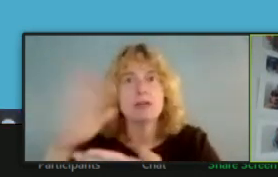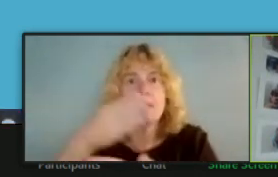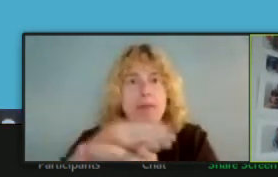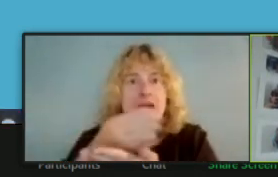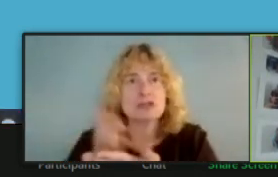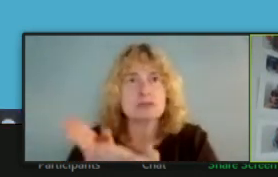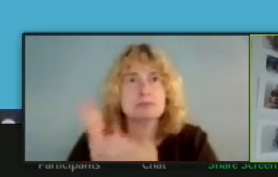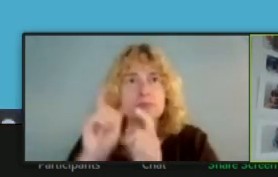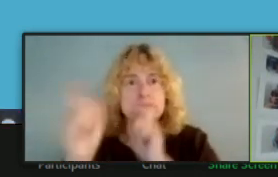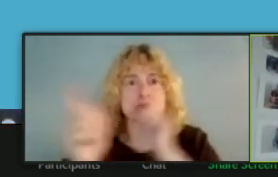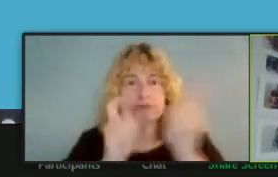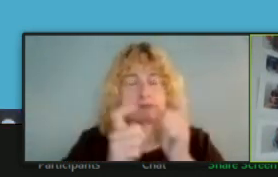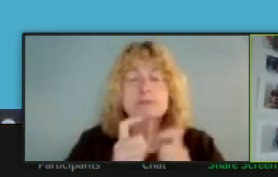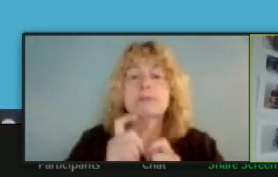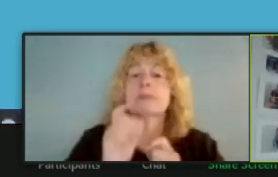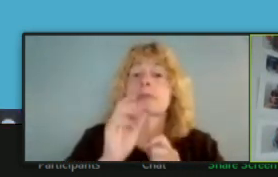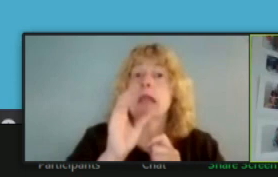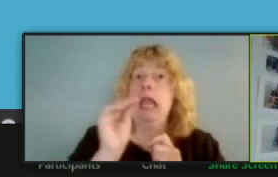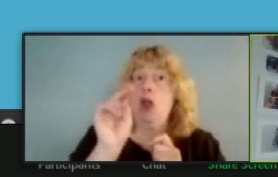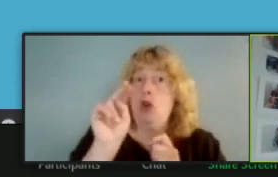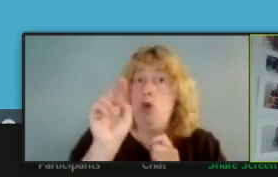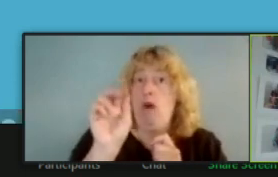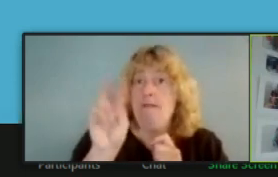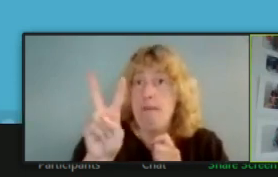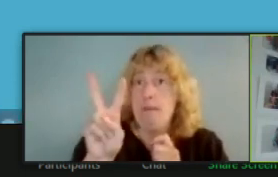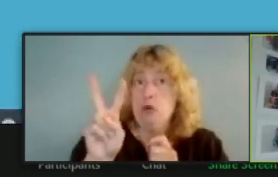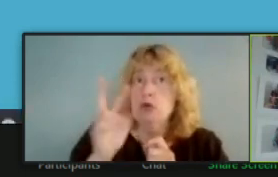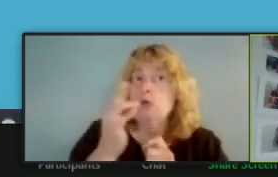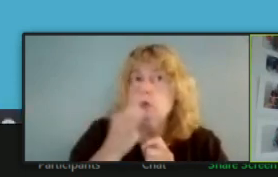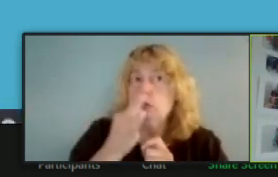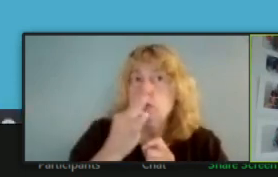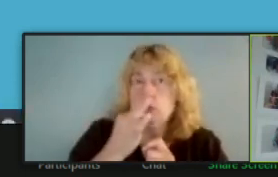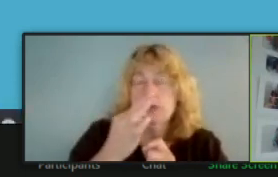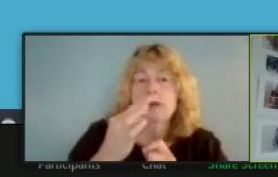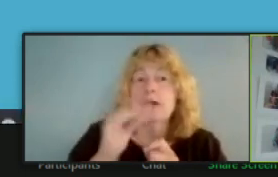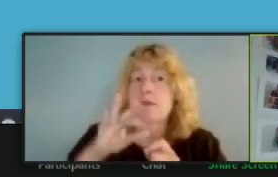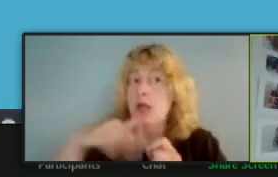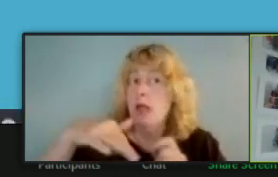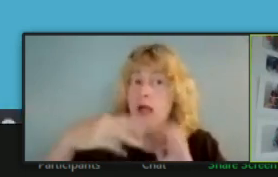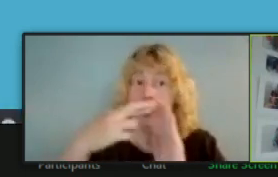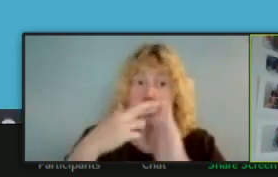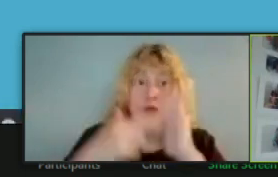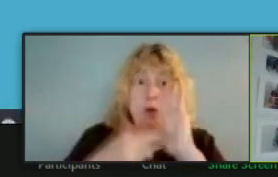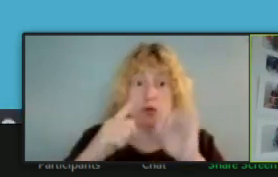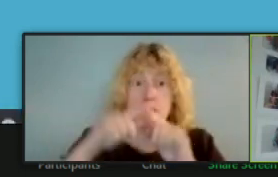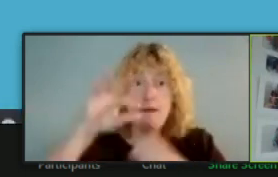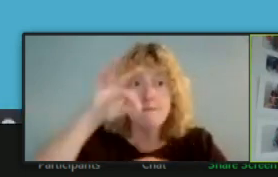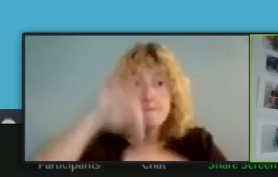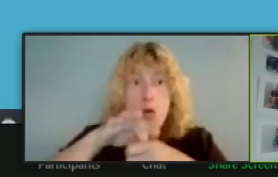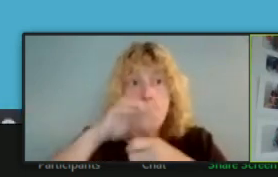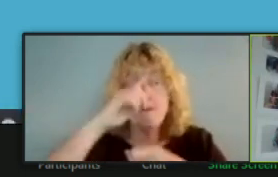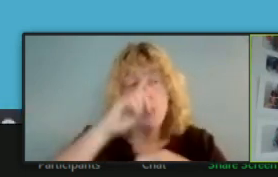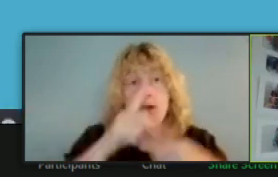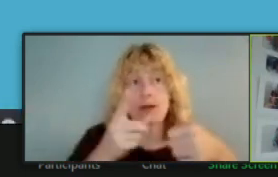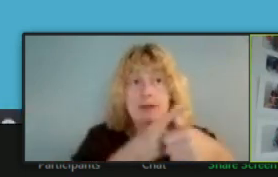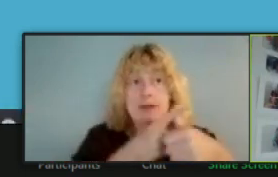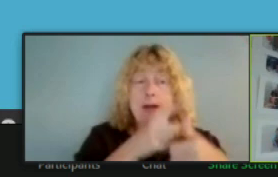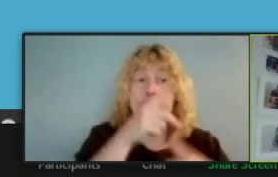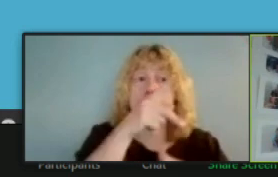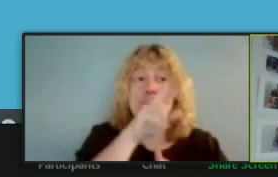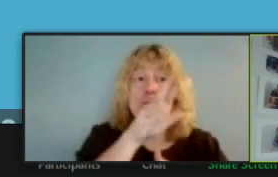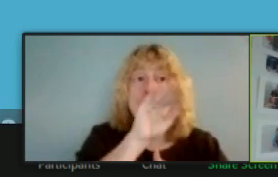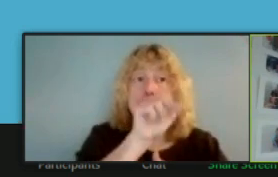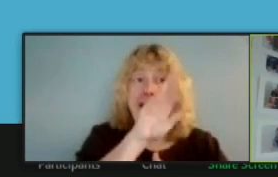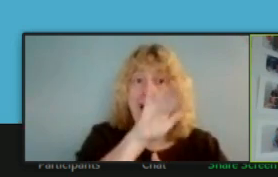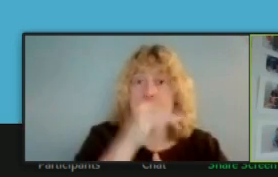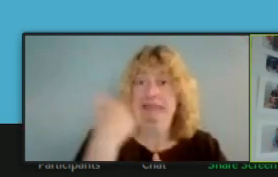November is right around the corner as well. If you didn't have a chance to register to vote for the primary, you can register now. You